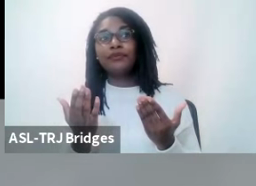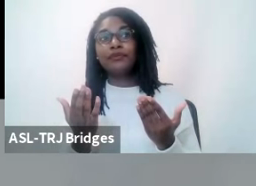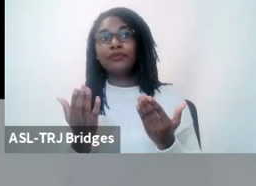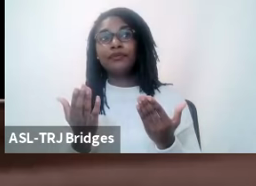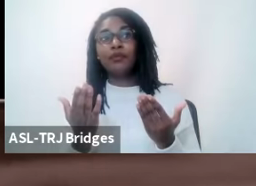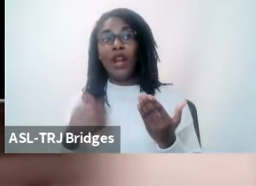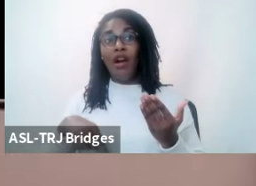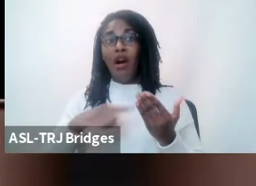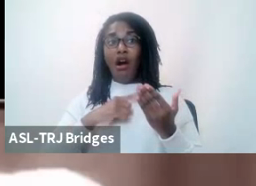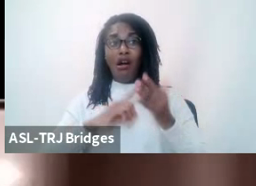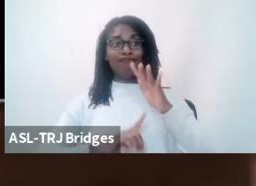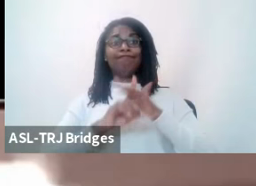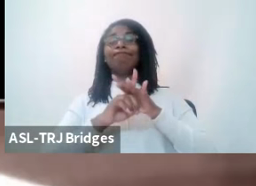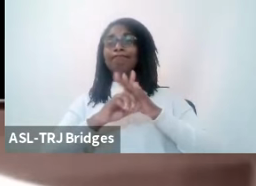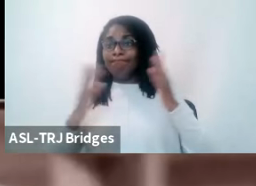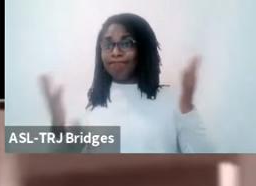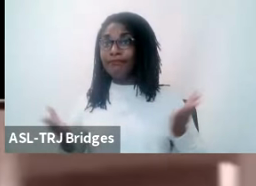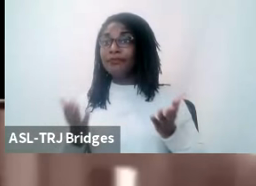By their very